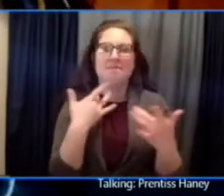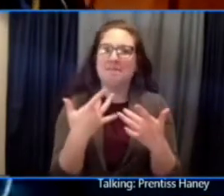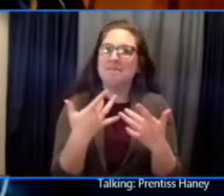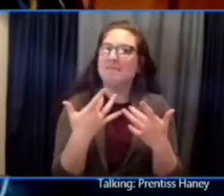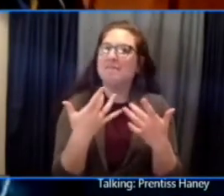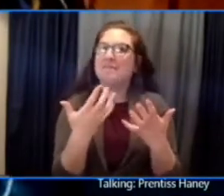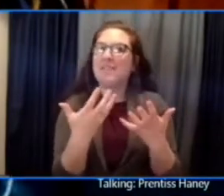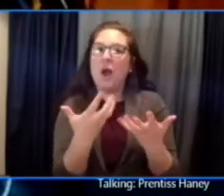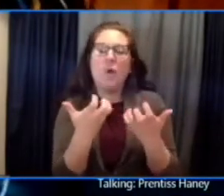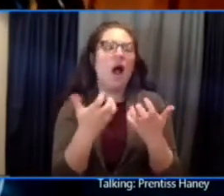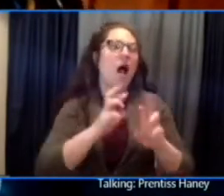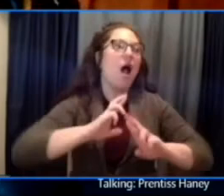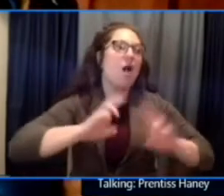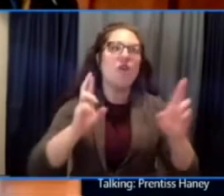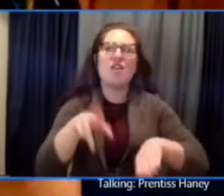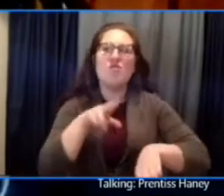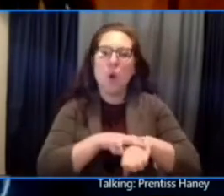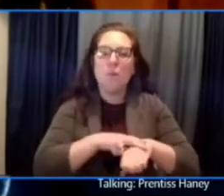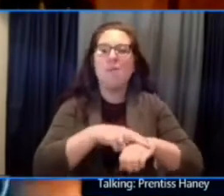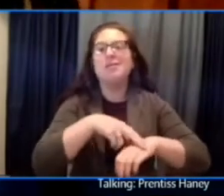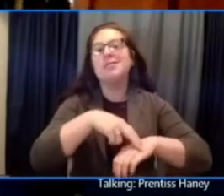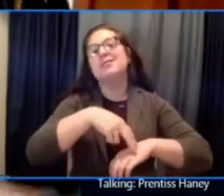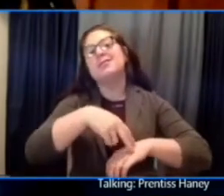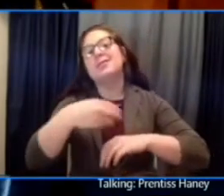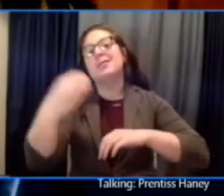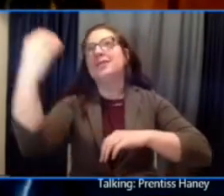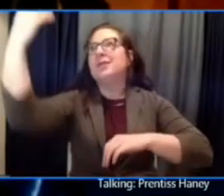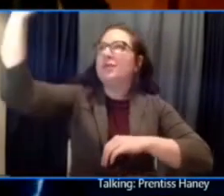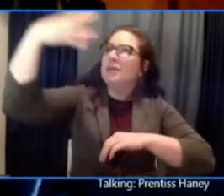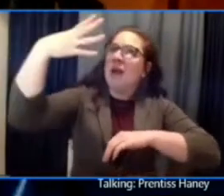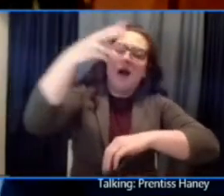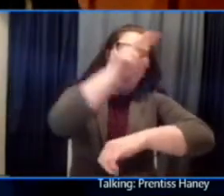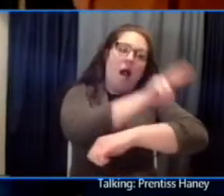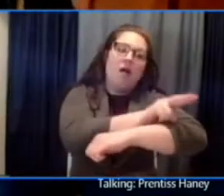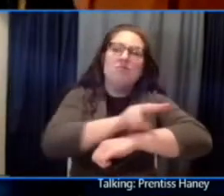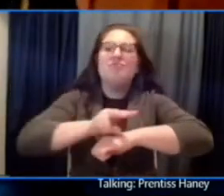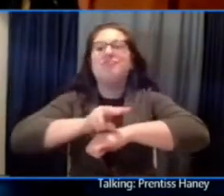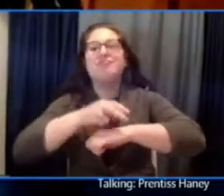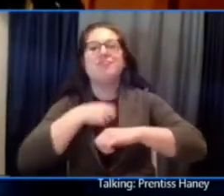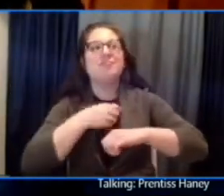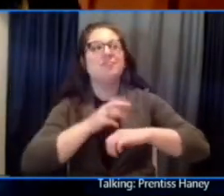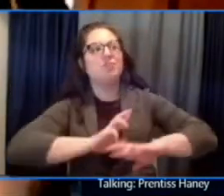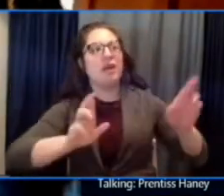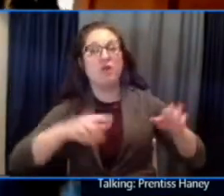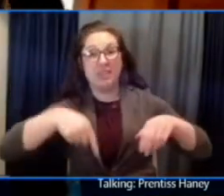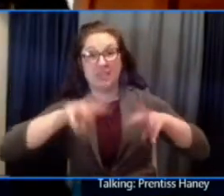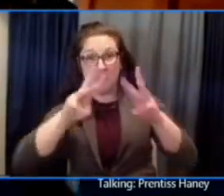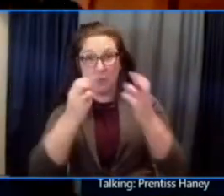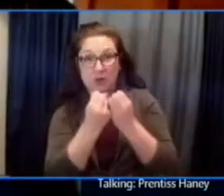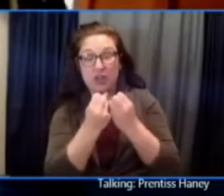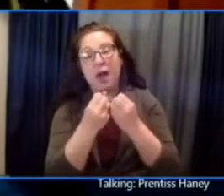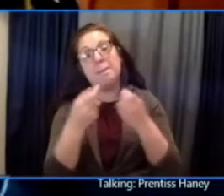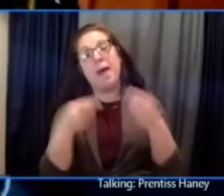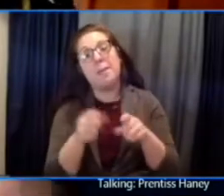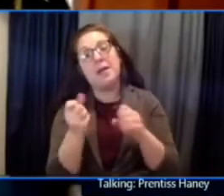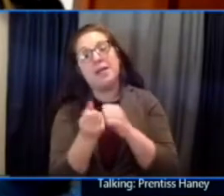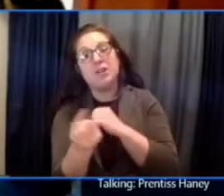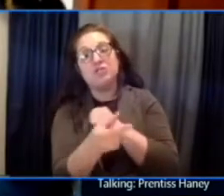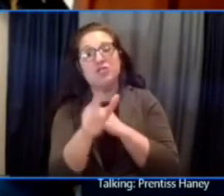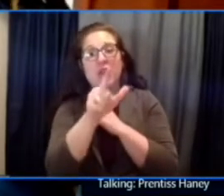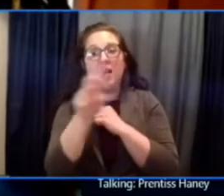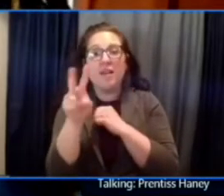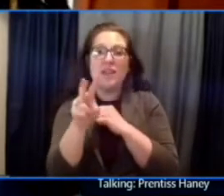talk about research and data, and we're going to get to see a really beautiful performance and learn how people are showing up